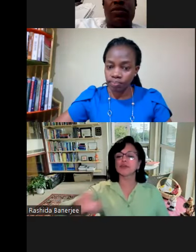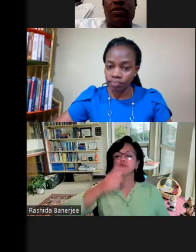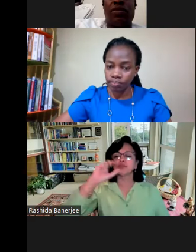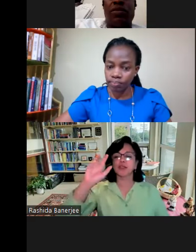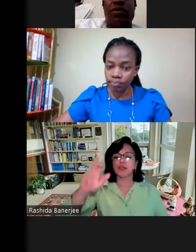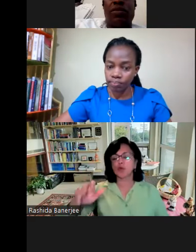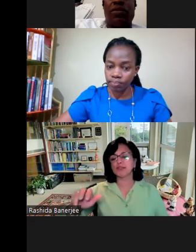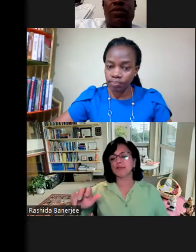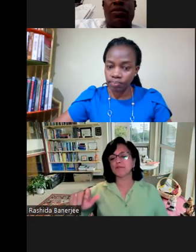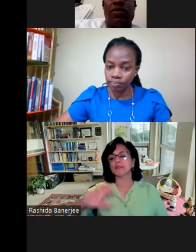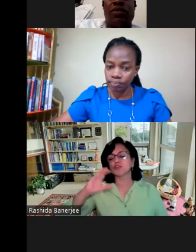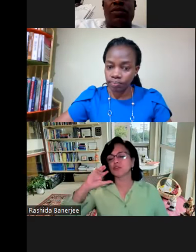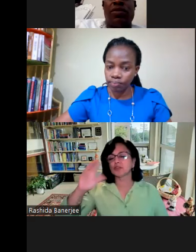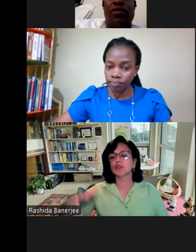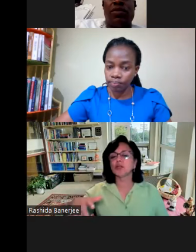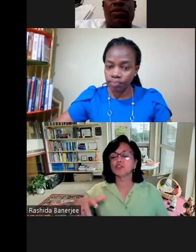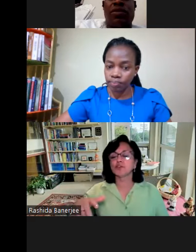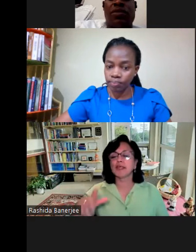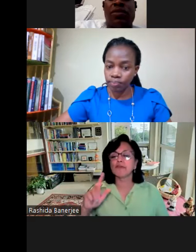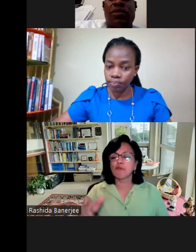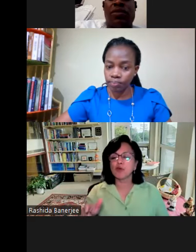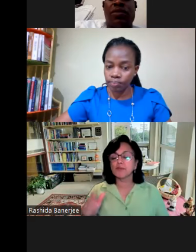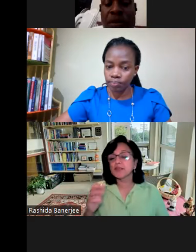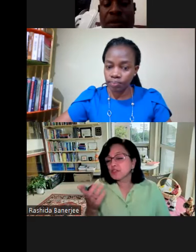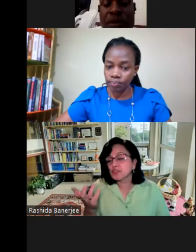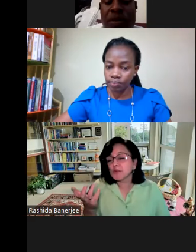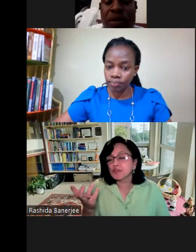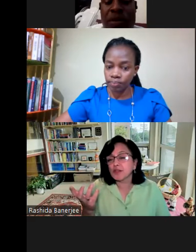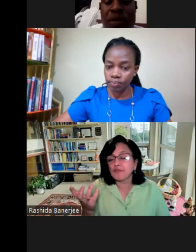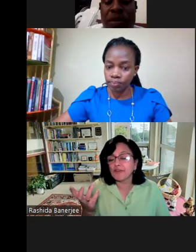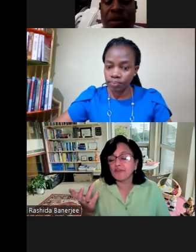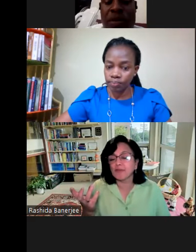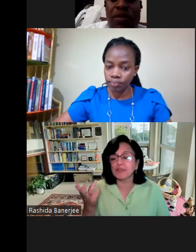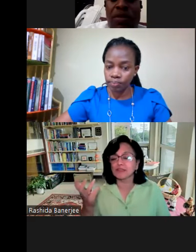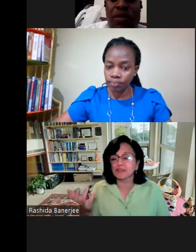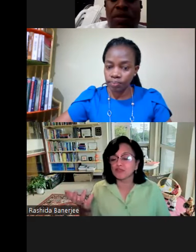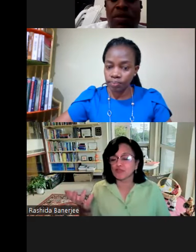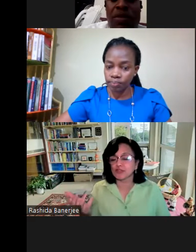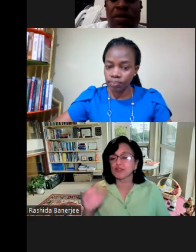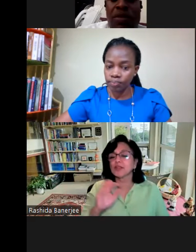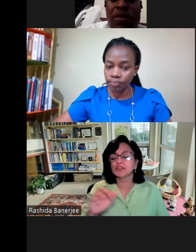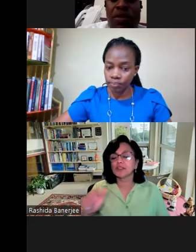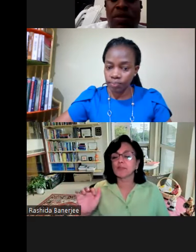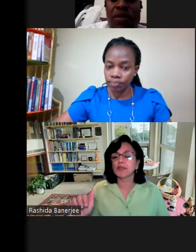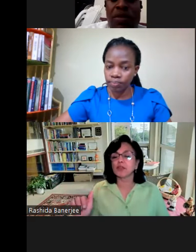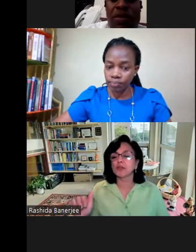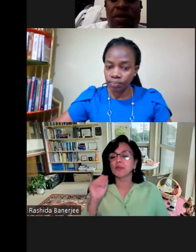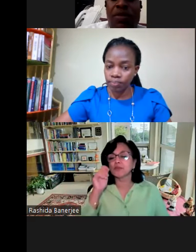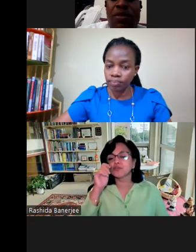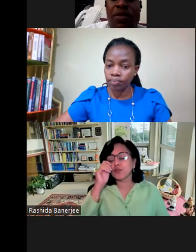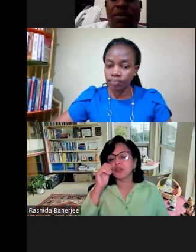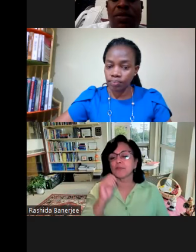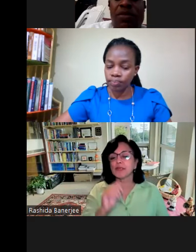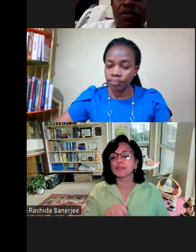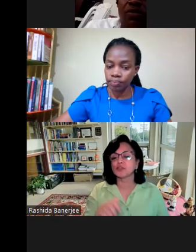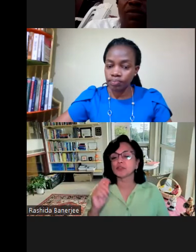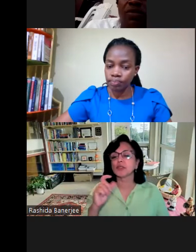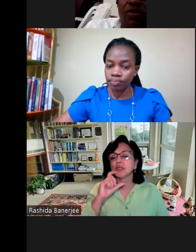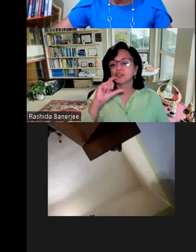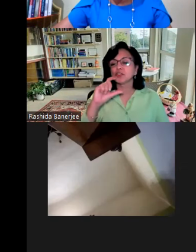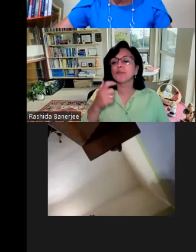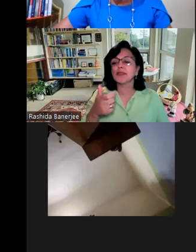letter? Would you like WhatsApp messages? Do you like voice messages? Because not every family is literate, so they might not be able to read your